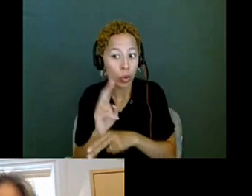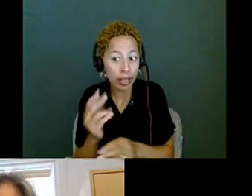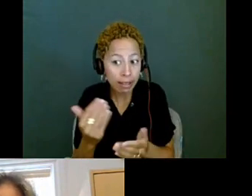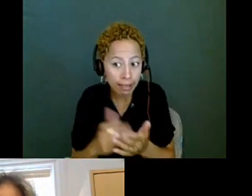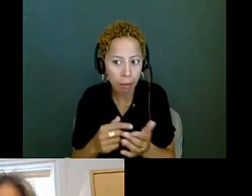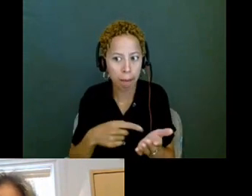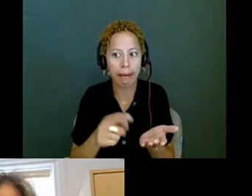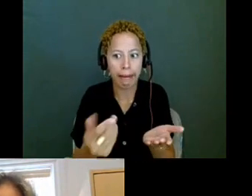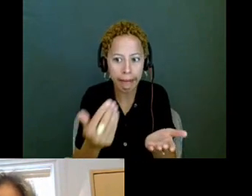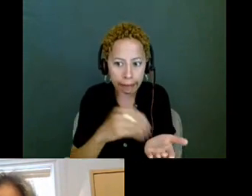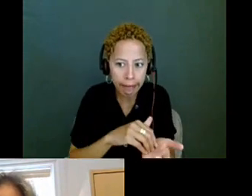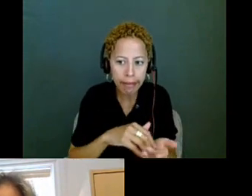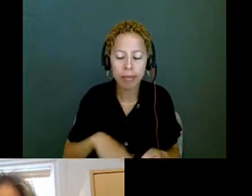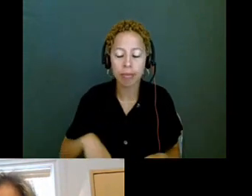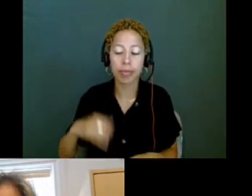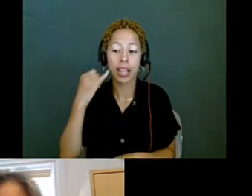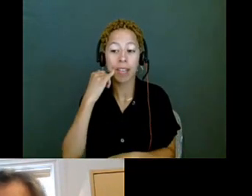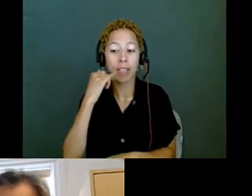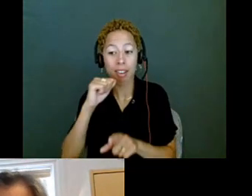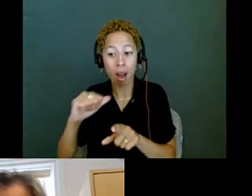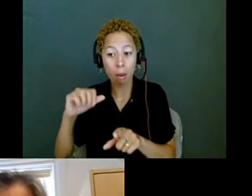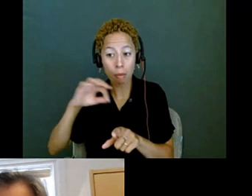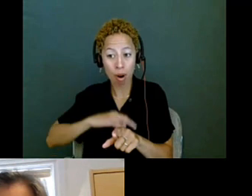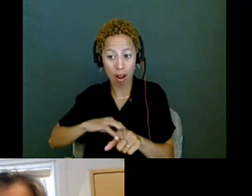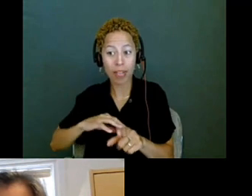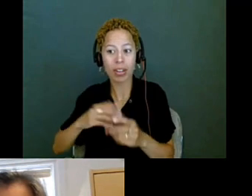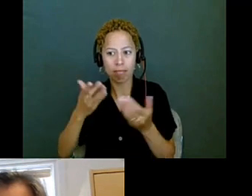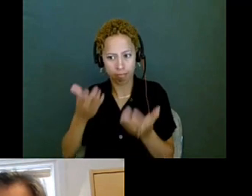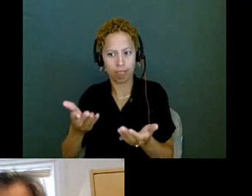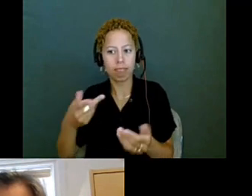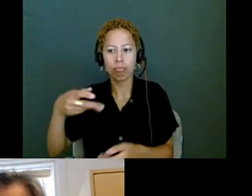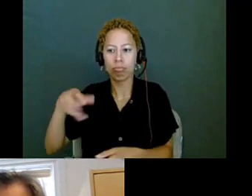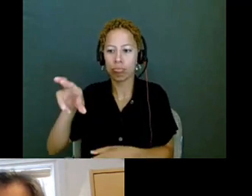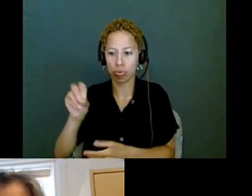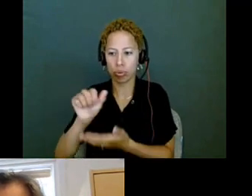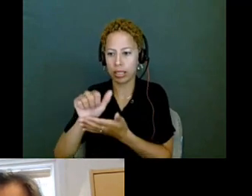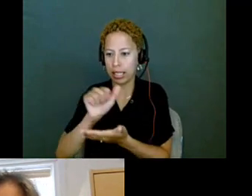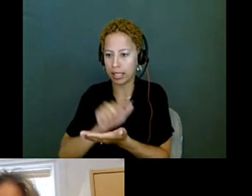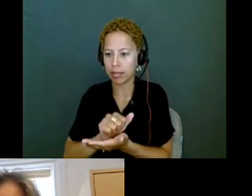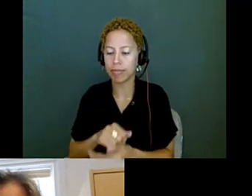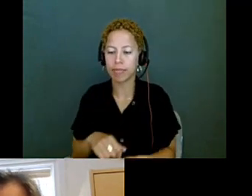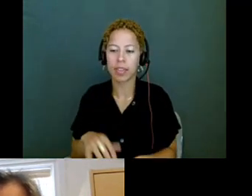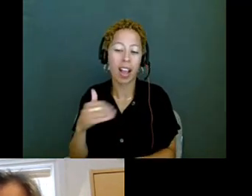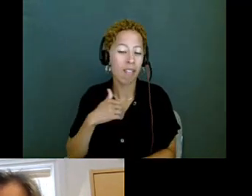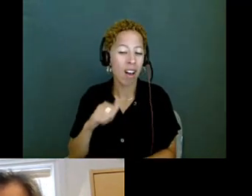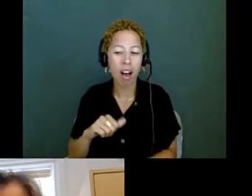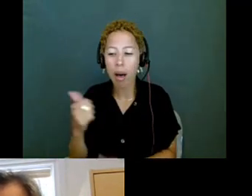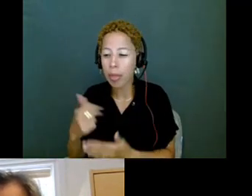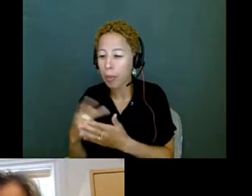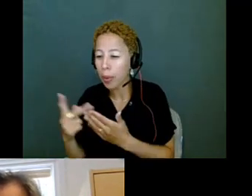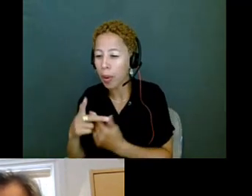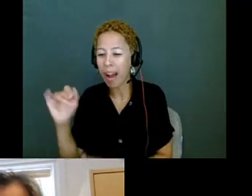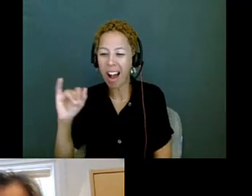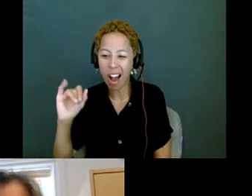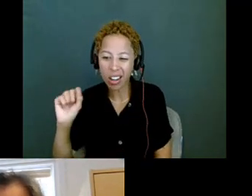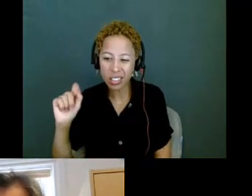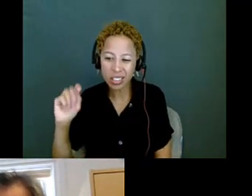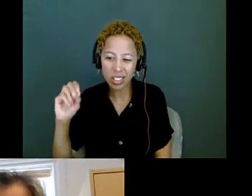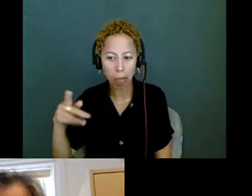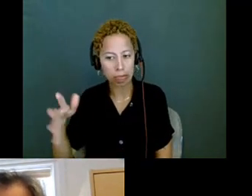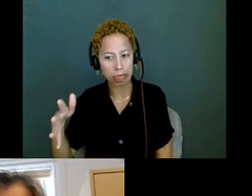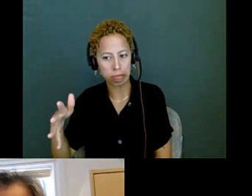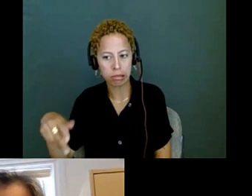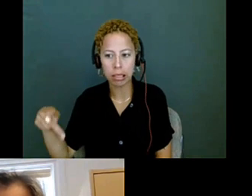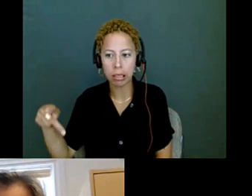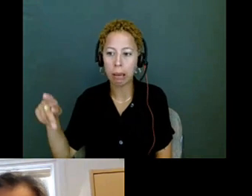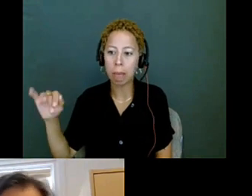pro account, and then you don't have to worry about it. But there are other platforms. Pixabay, iStock is not good, but there are other ones that we can share if